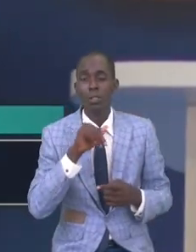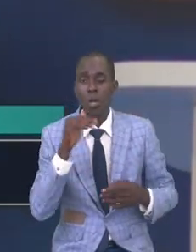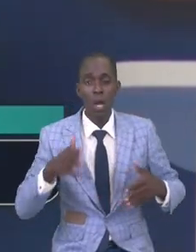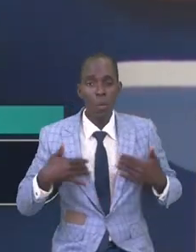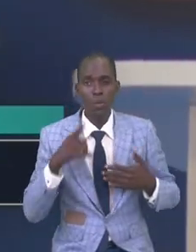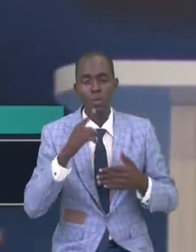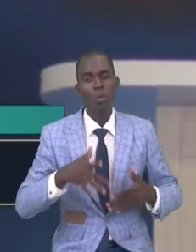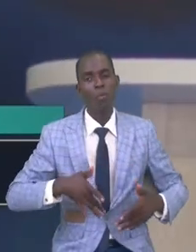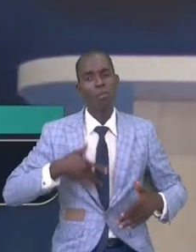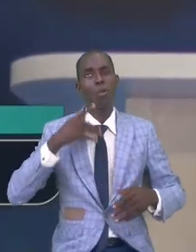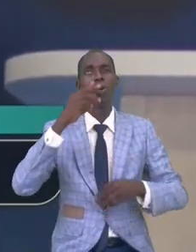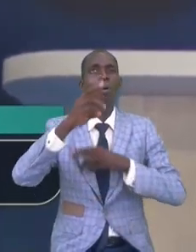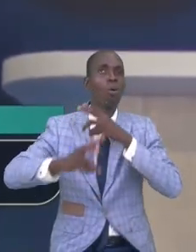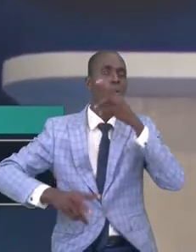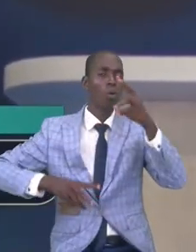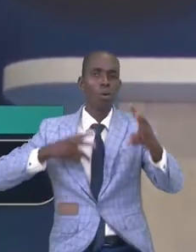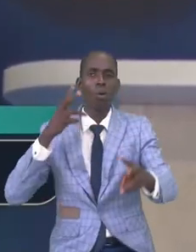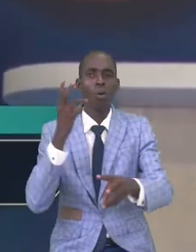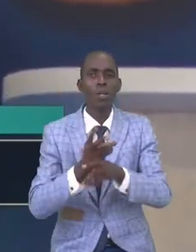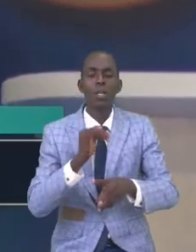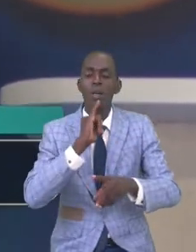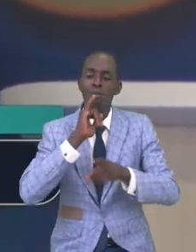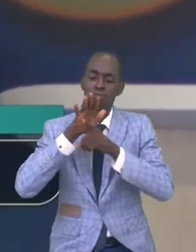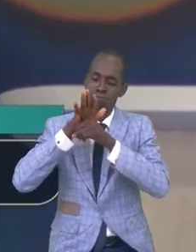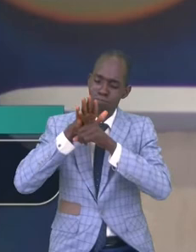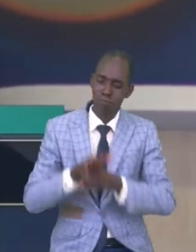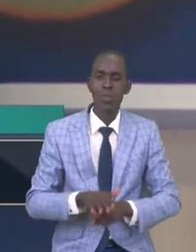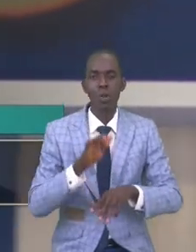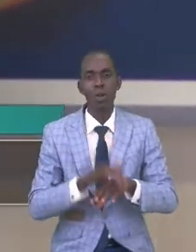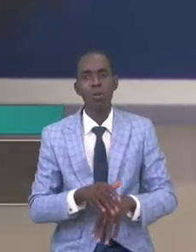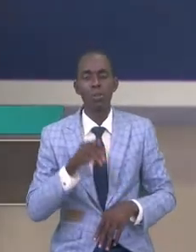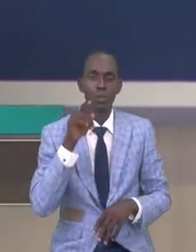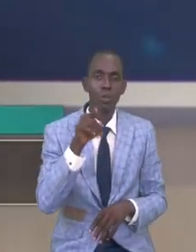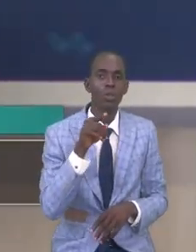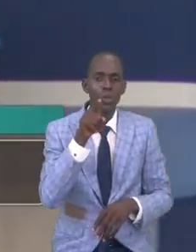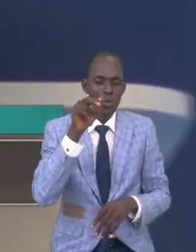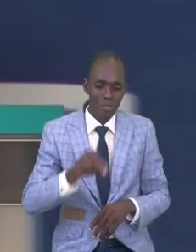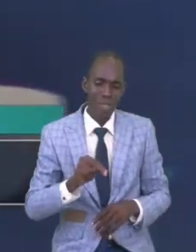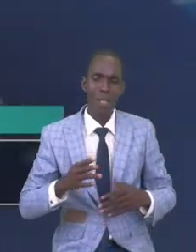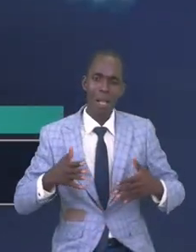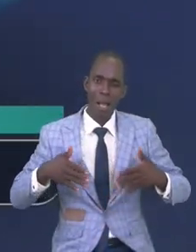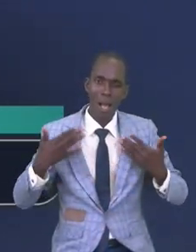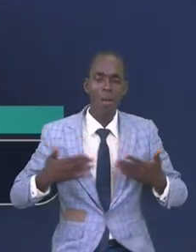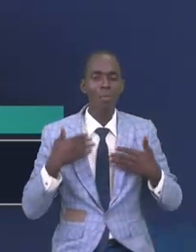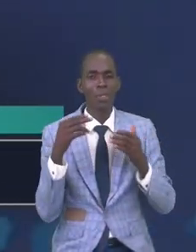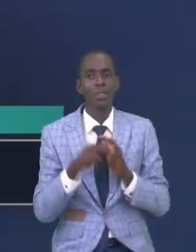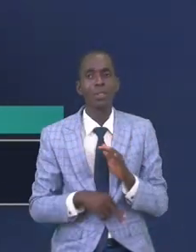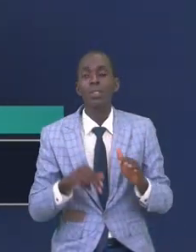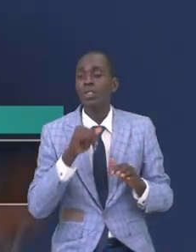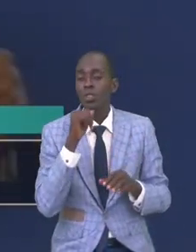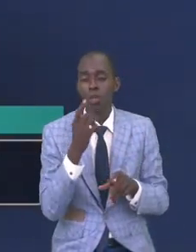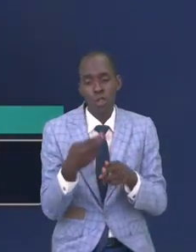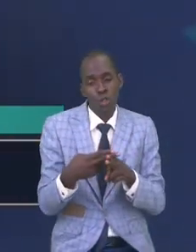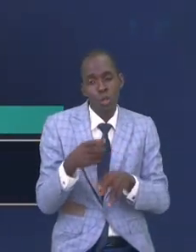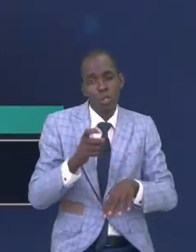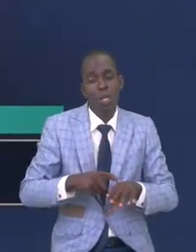the whole world is pressing down on you. You need happiness, not a momentary happiness,